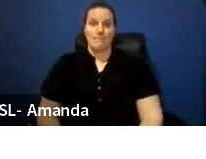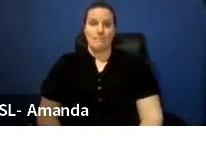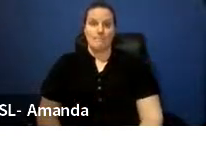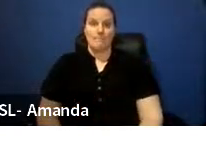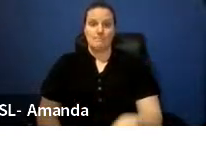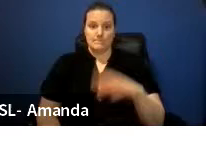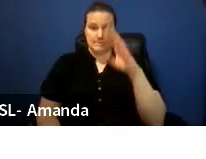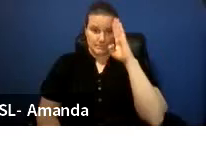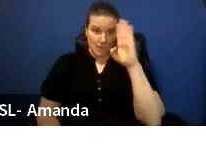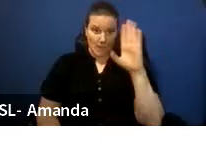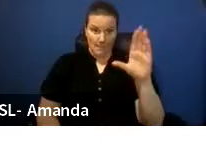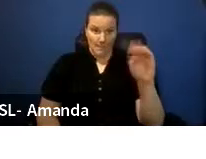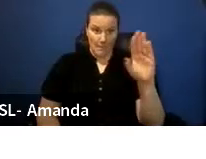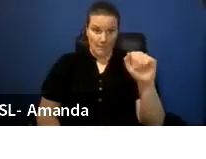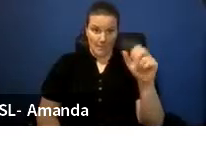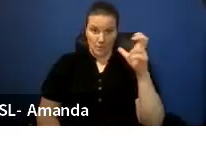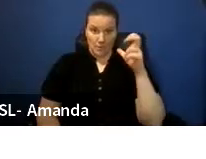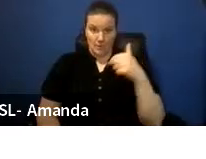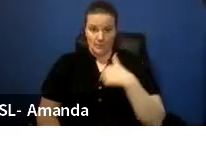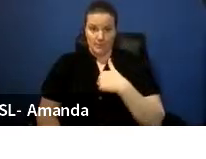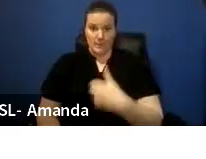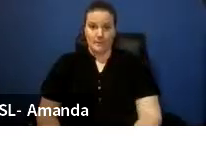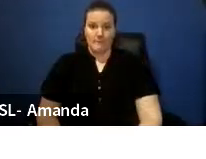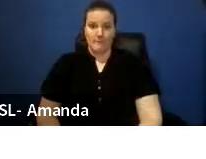Hi, Bob, can you hear me?